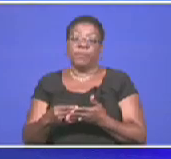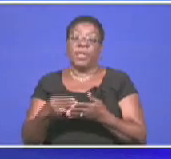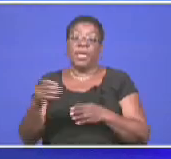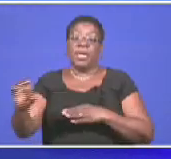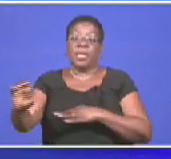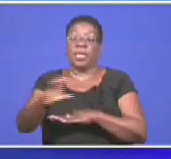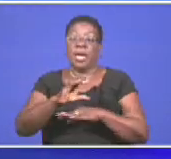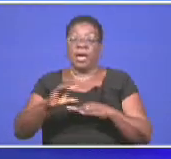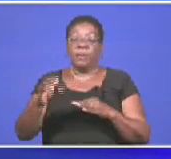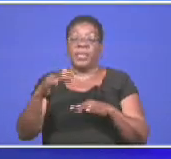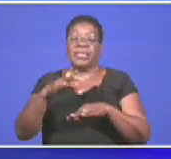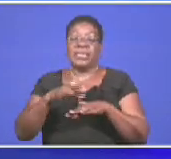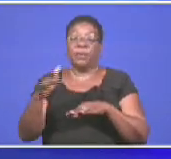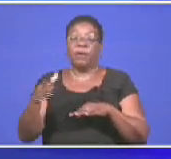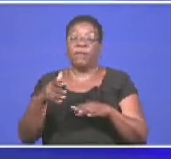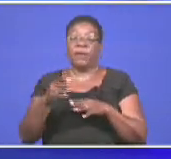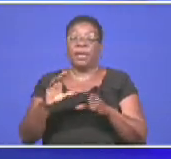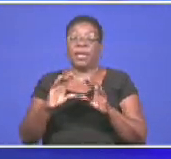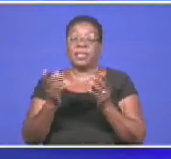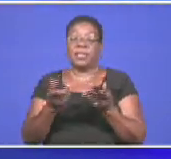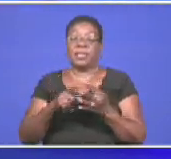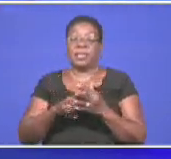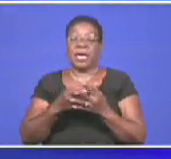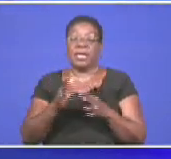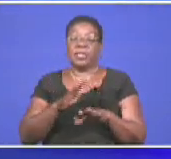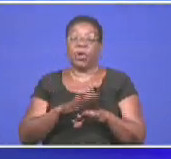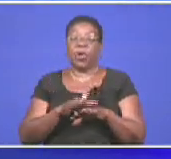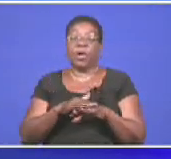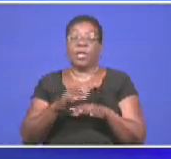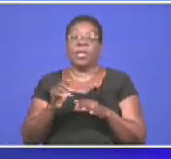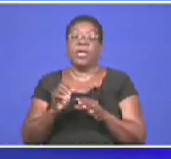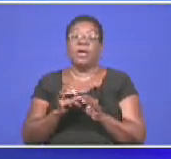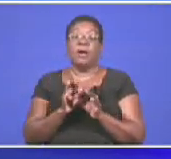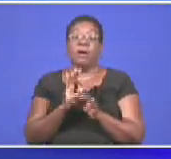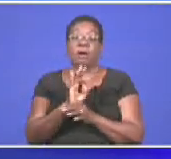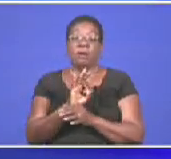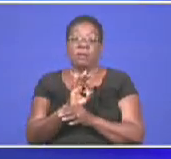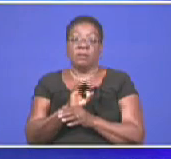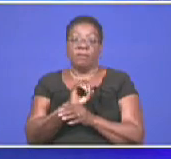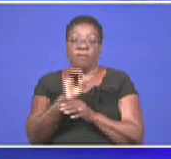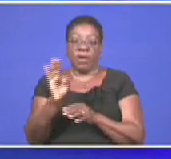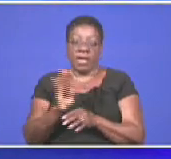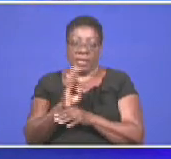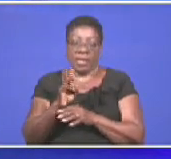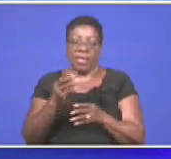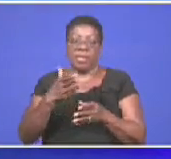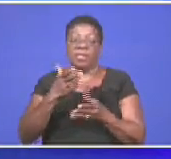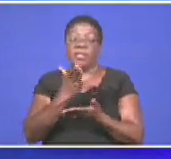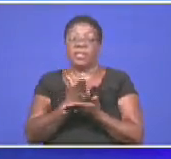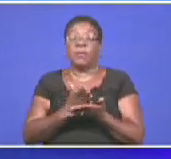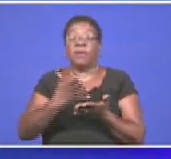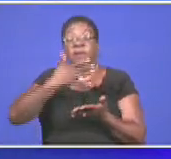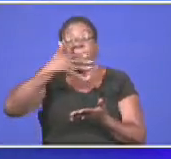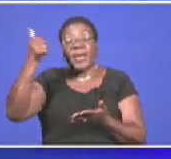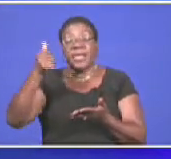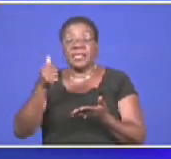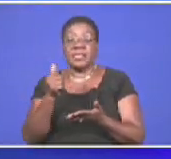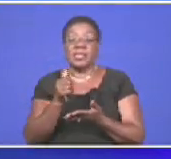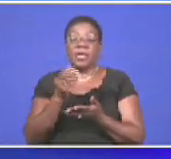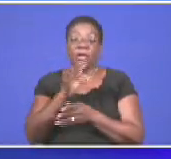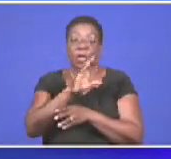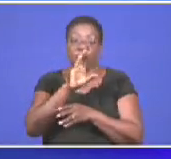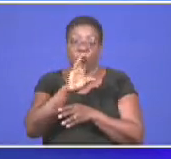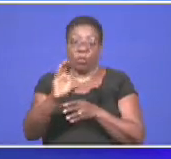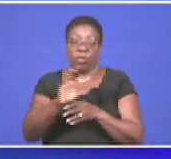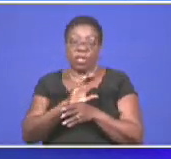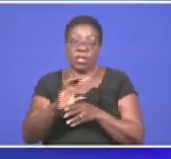underway on Friday at Loyola Hall on Gladstone Road. Some of the best prep schools from the U.S. in town, along with teams from Canada, Finland,